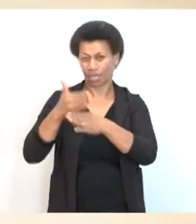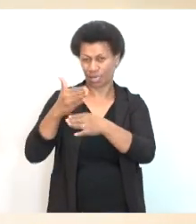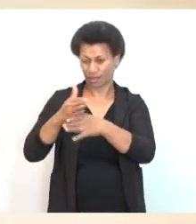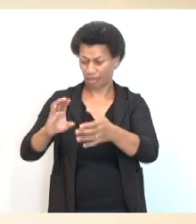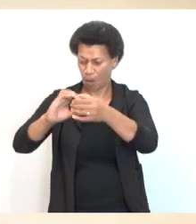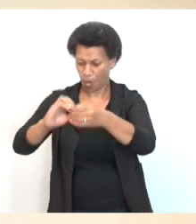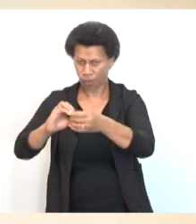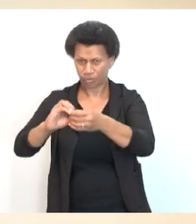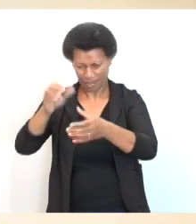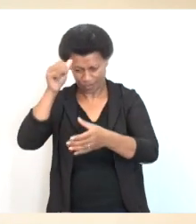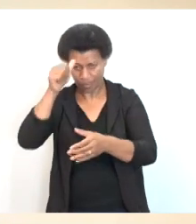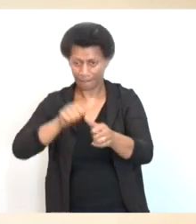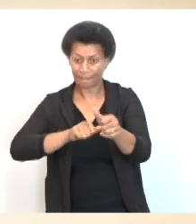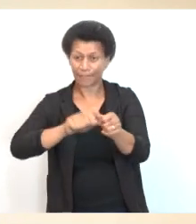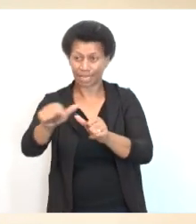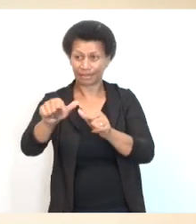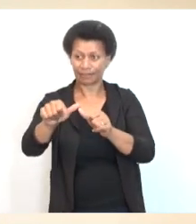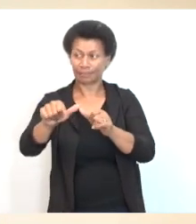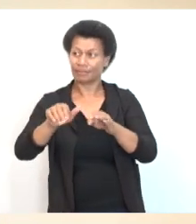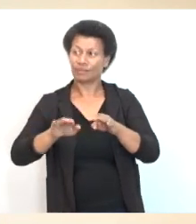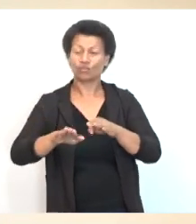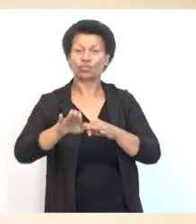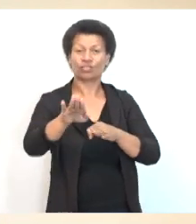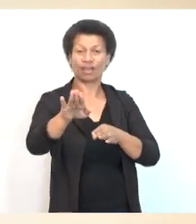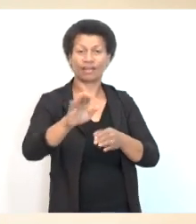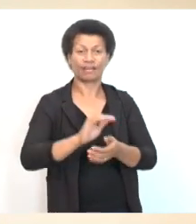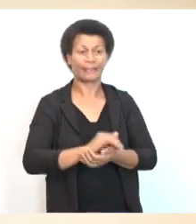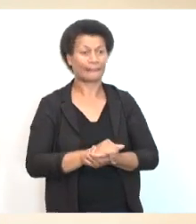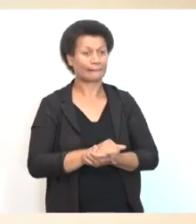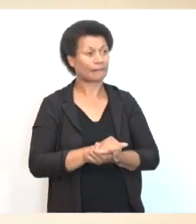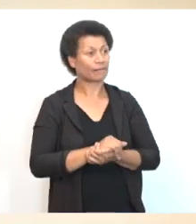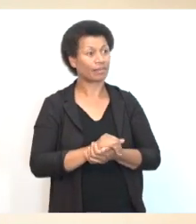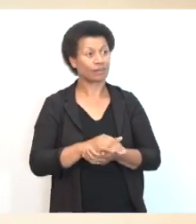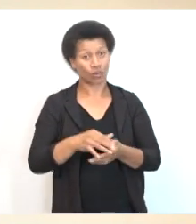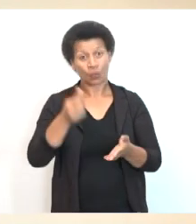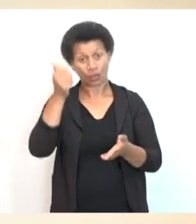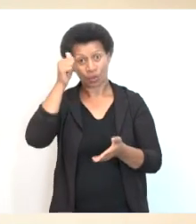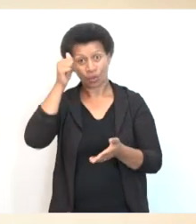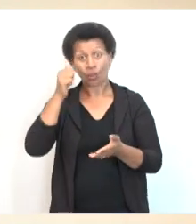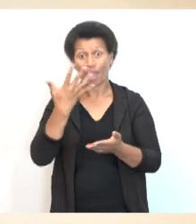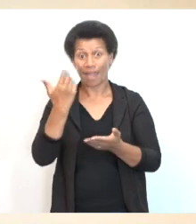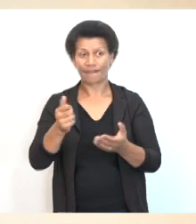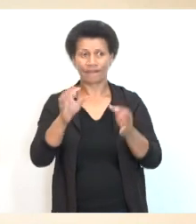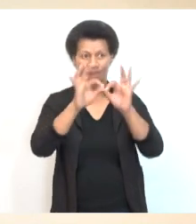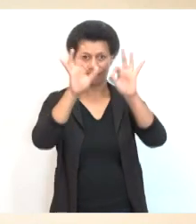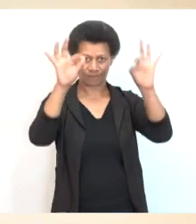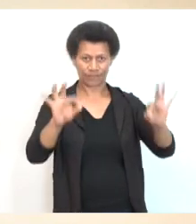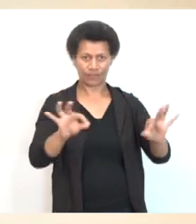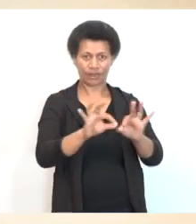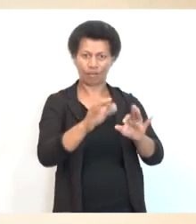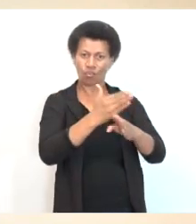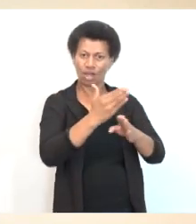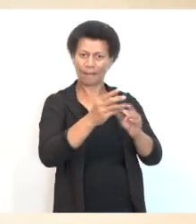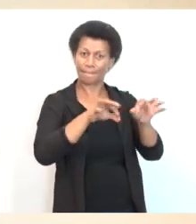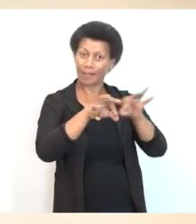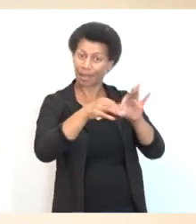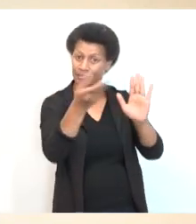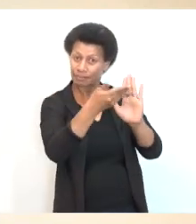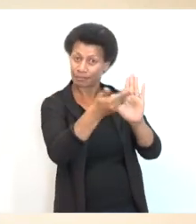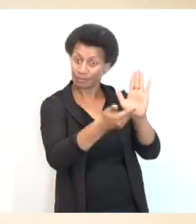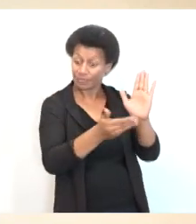ATS, we've asked ATS board of management to accommodate ATS representatives to meet, and then